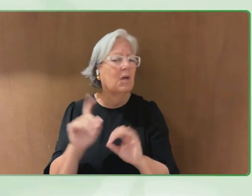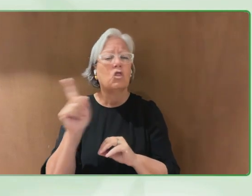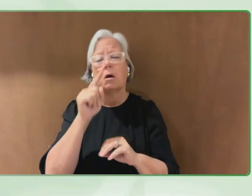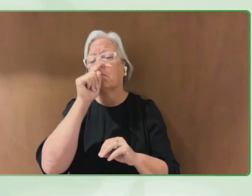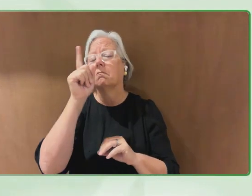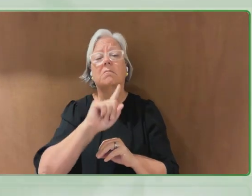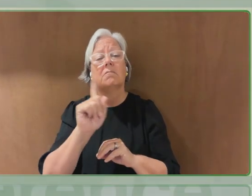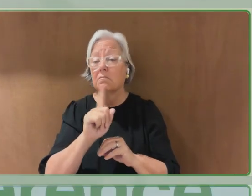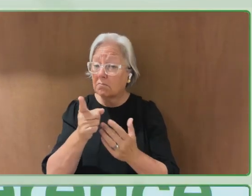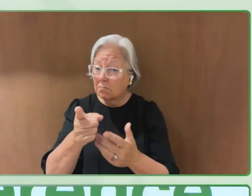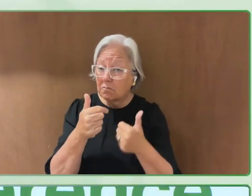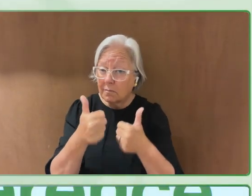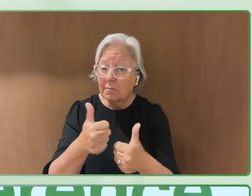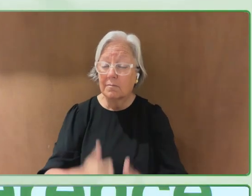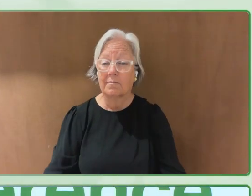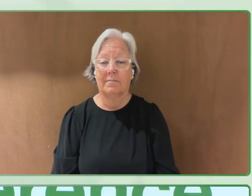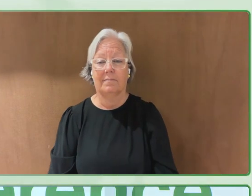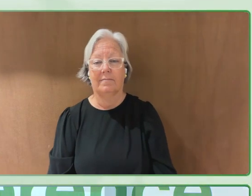things?